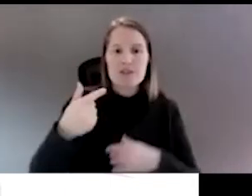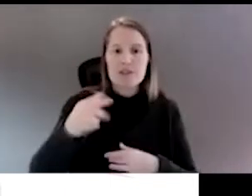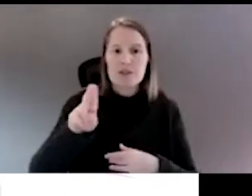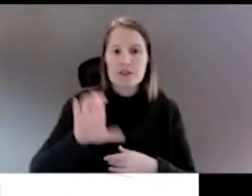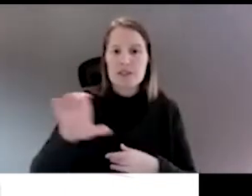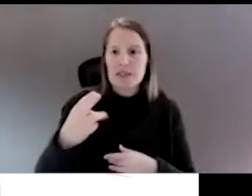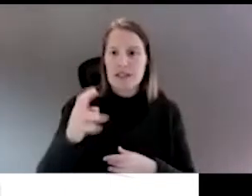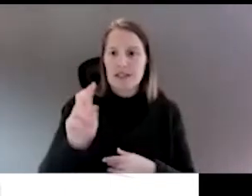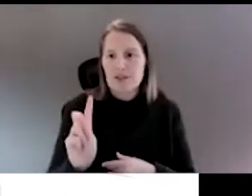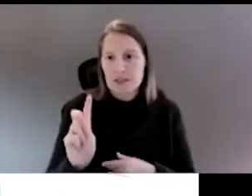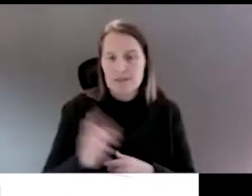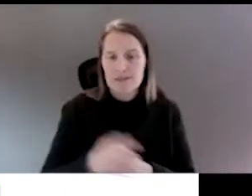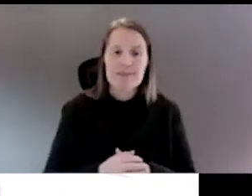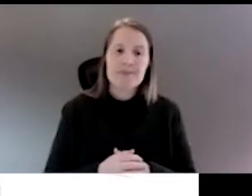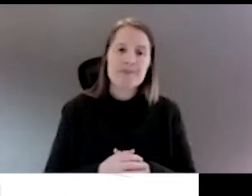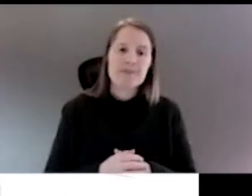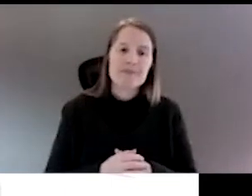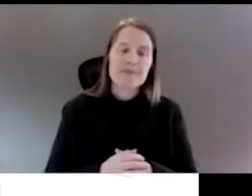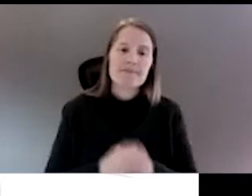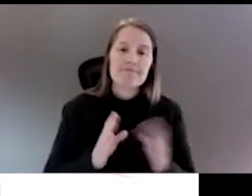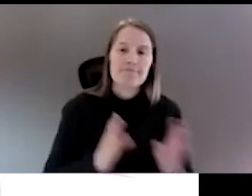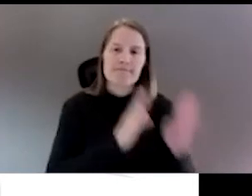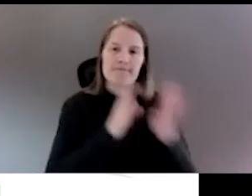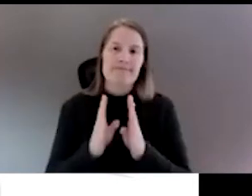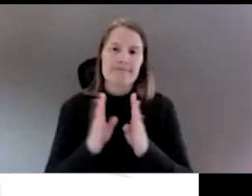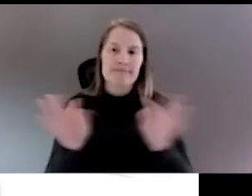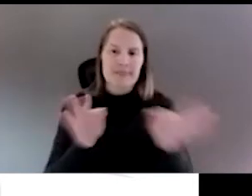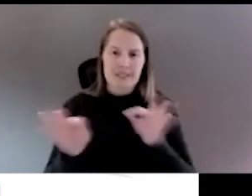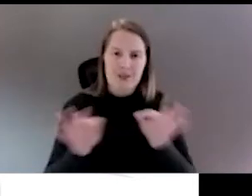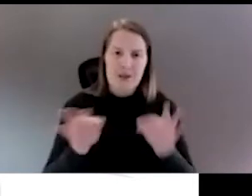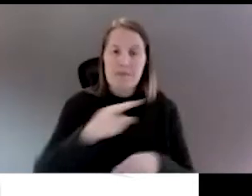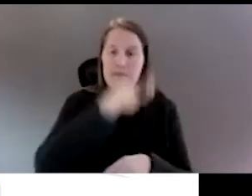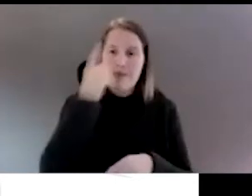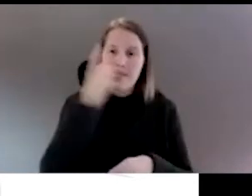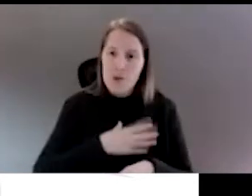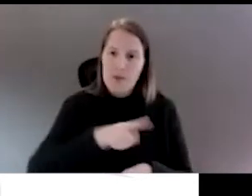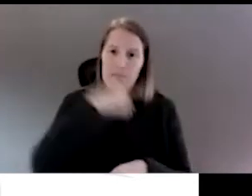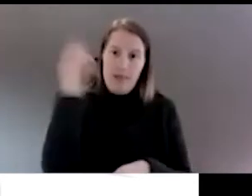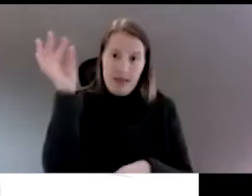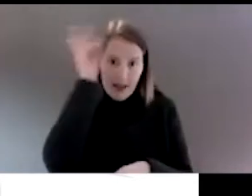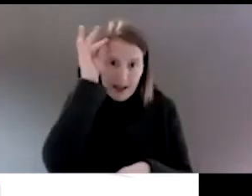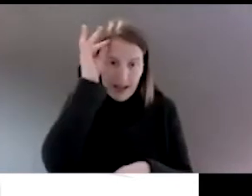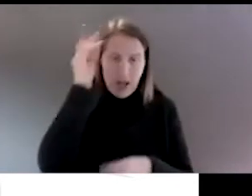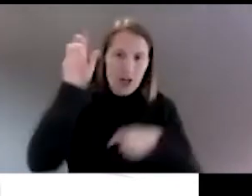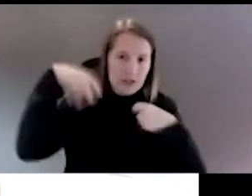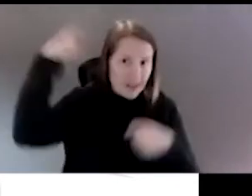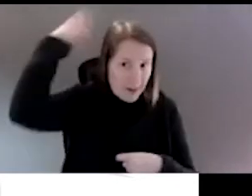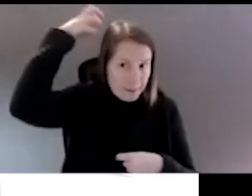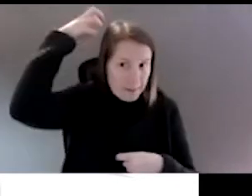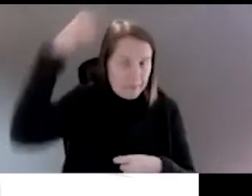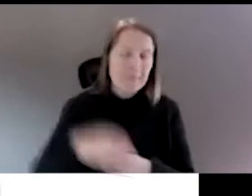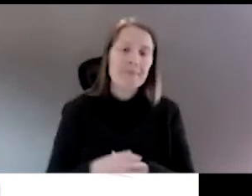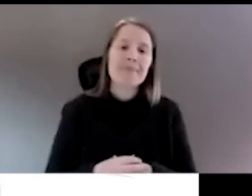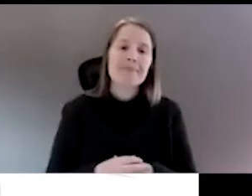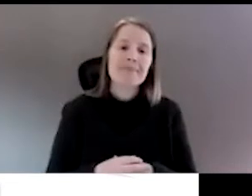GUCCHD. Visual description: Black woman with black hair that is tied up. She is wearing